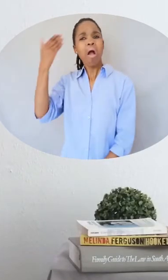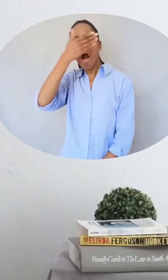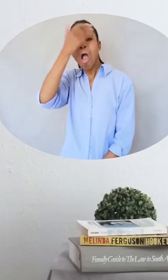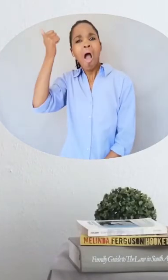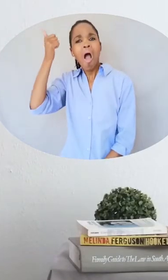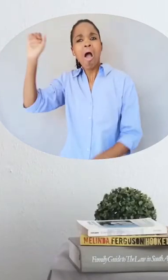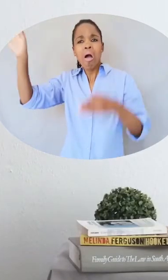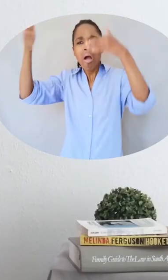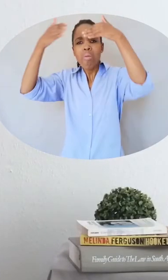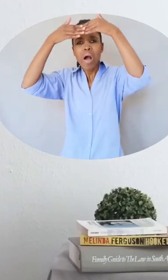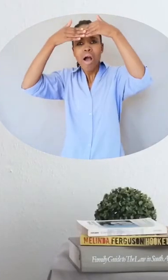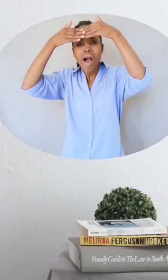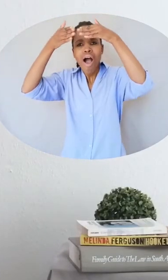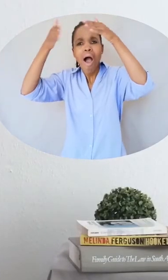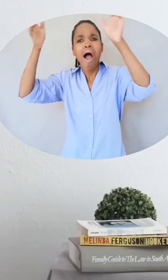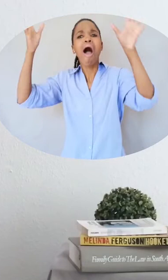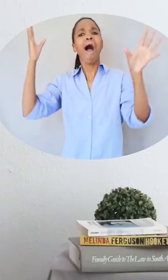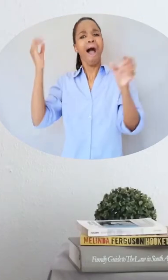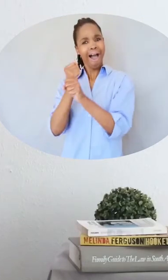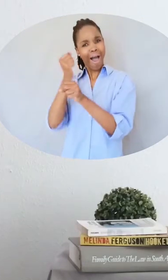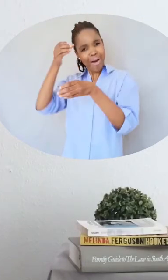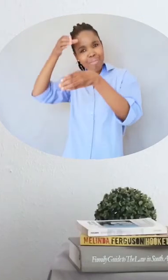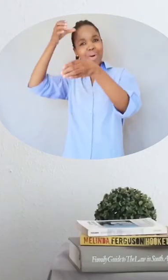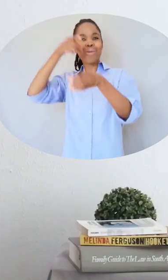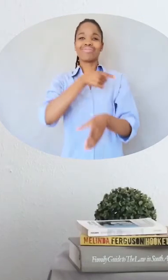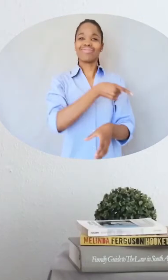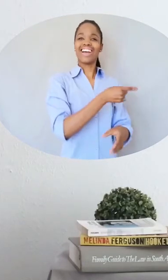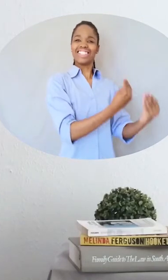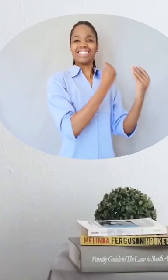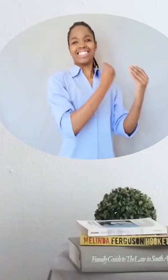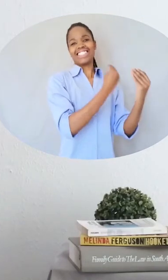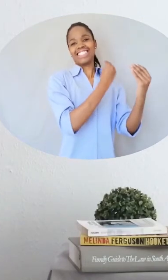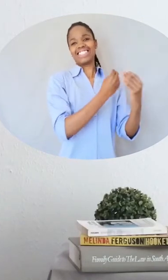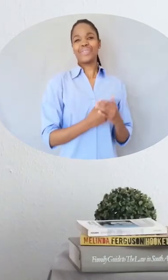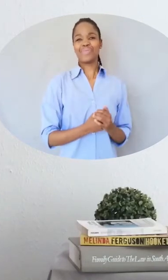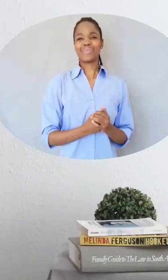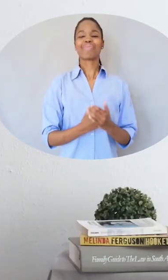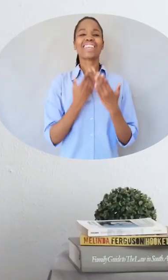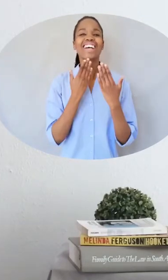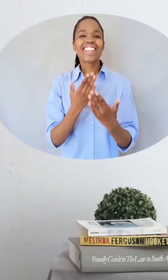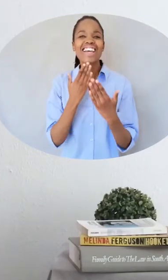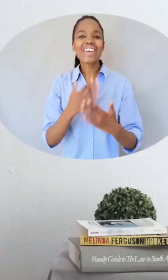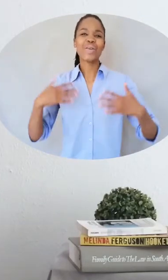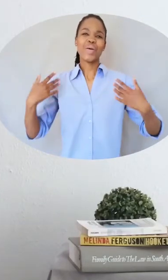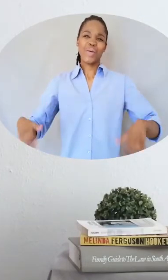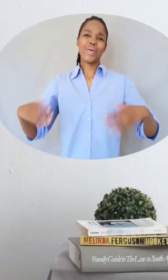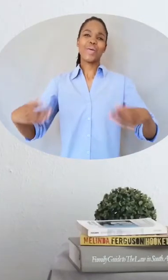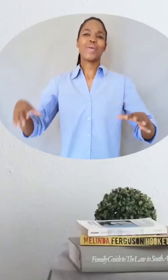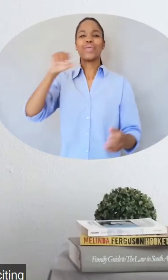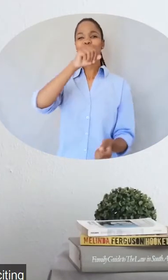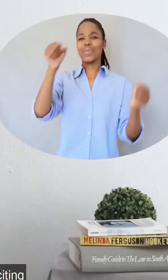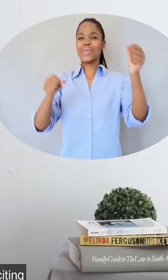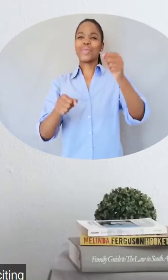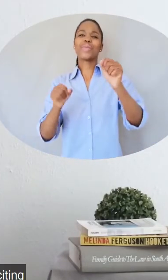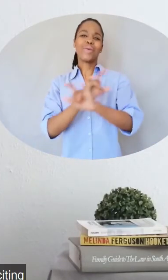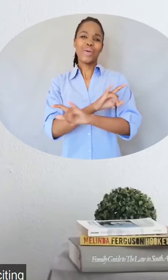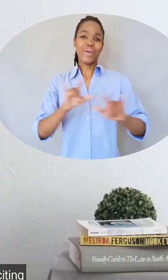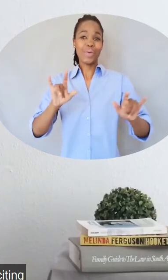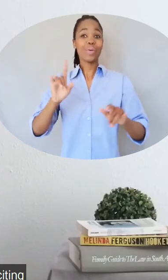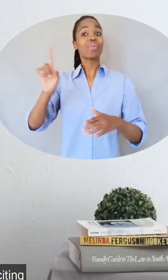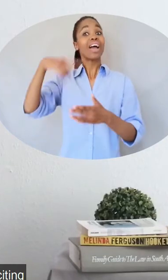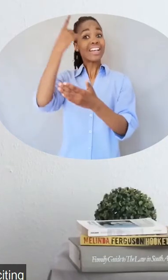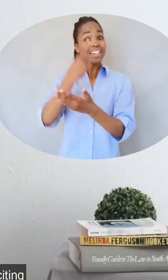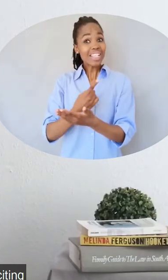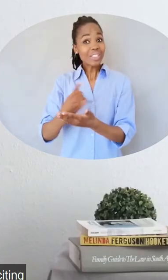as much as I have learned. Thank you so much. That's it for today and there's going to be